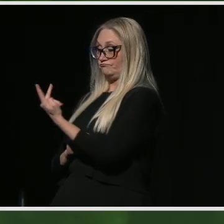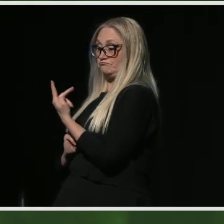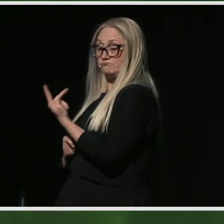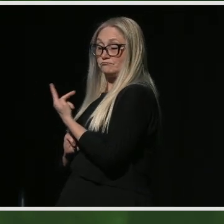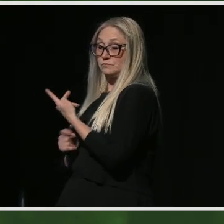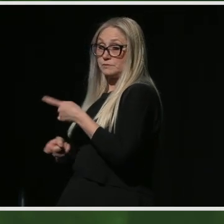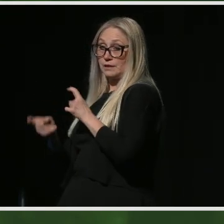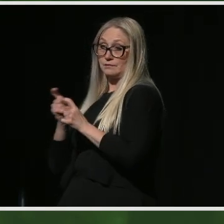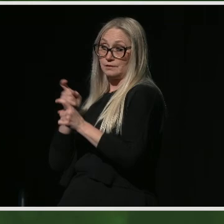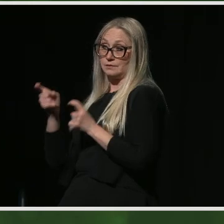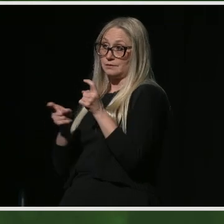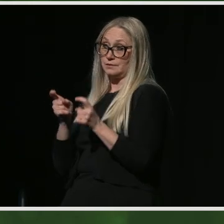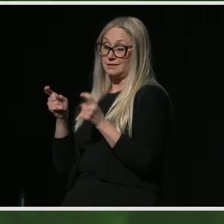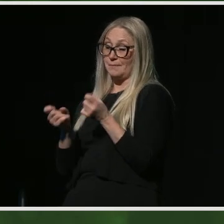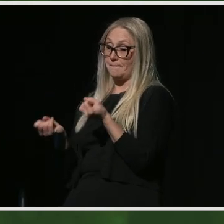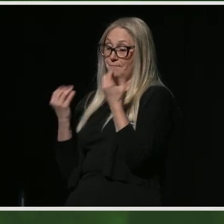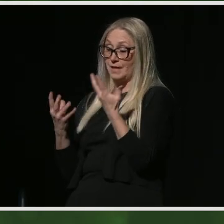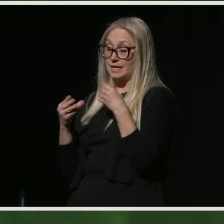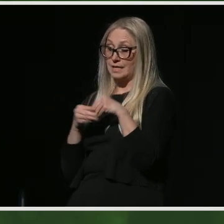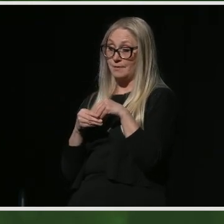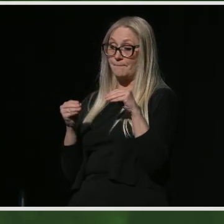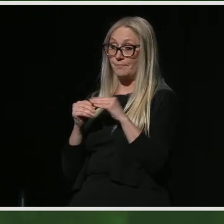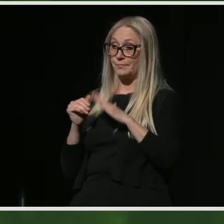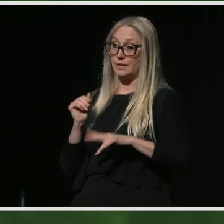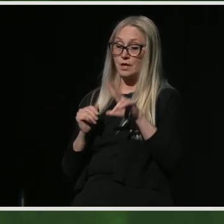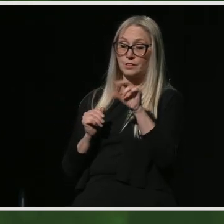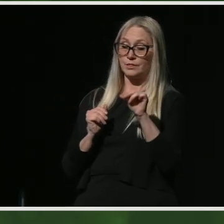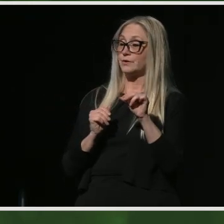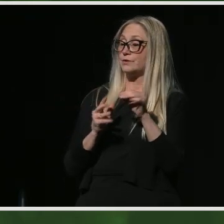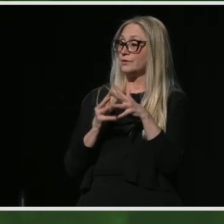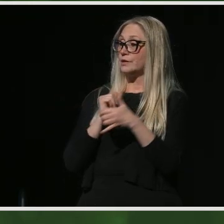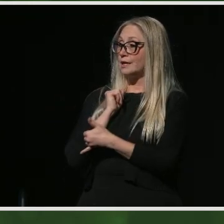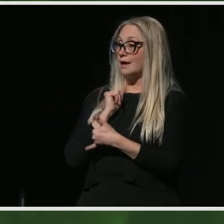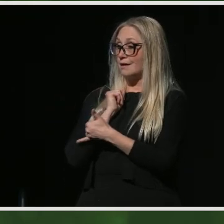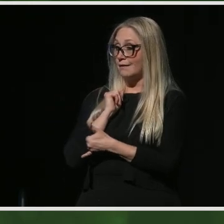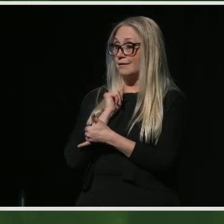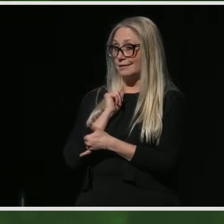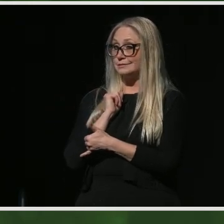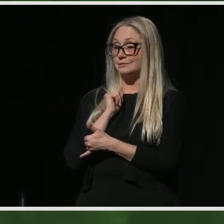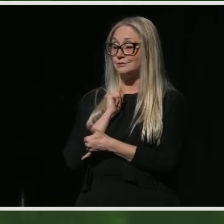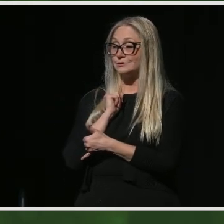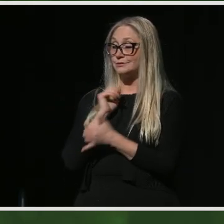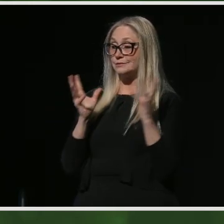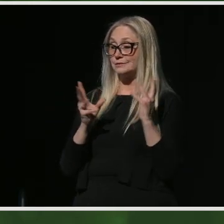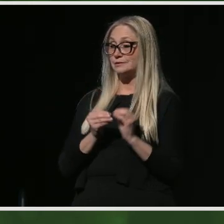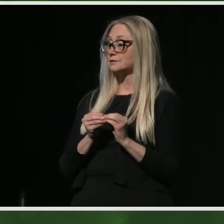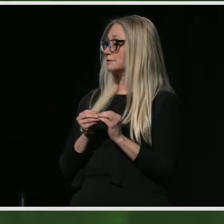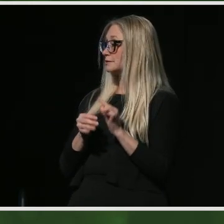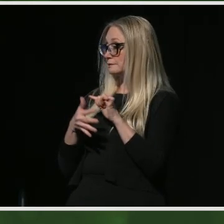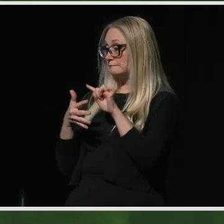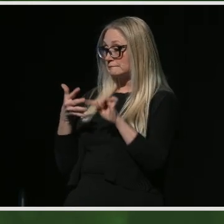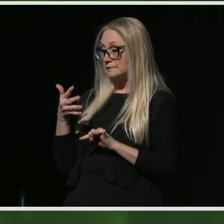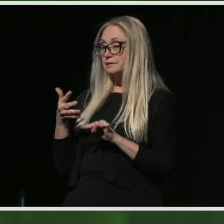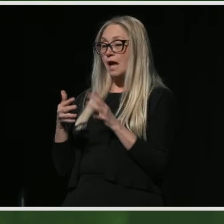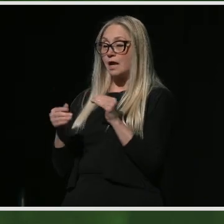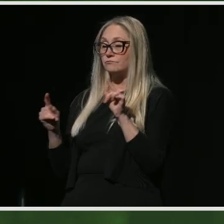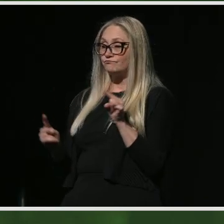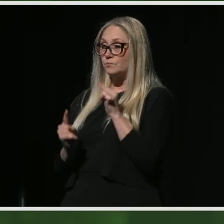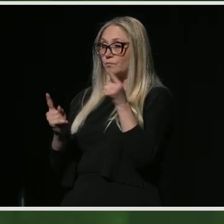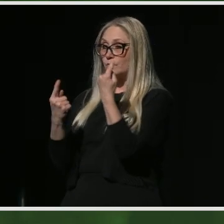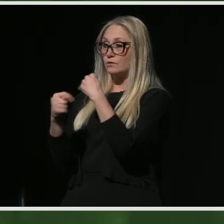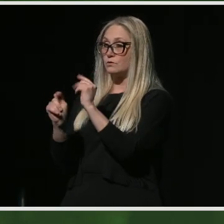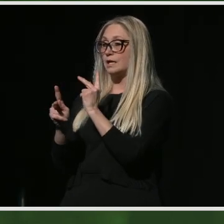30 claims in countries including the United States, Canada, Europe, China, Japan, and Taiwan. And we're on a mission to